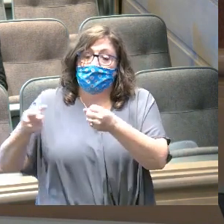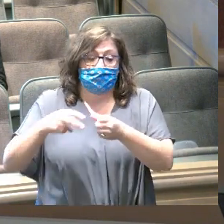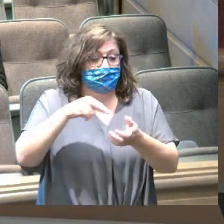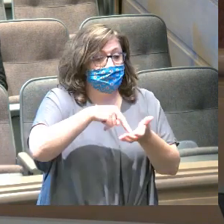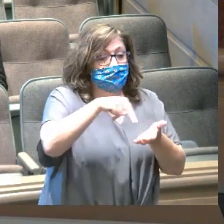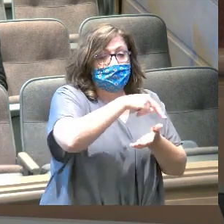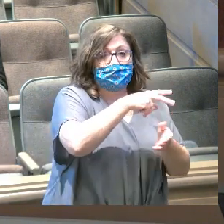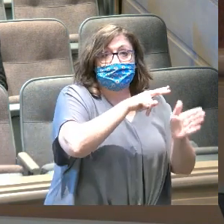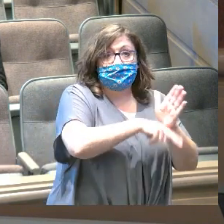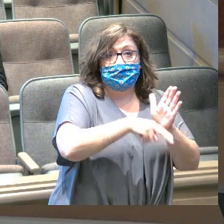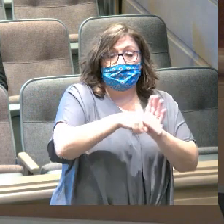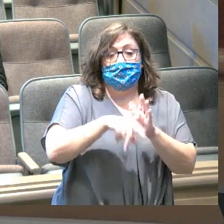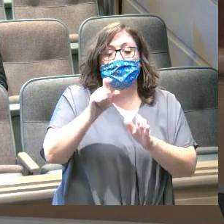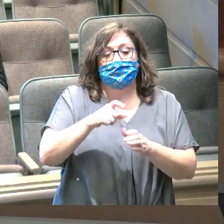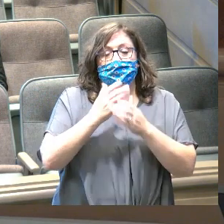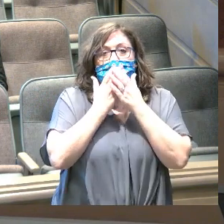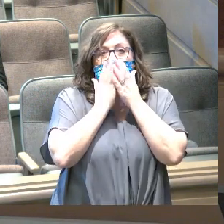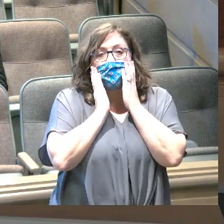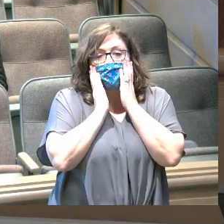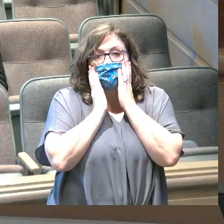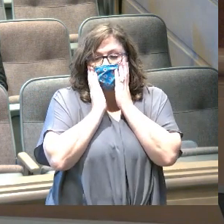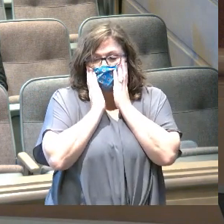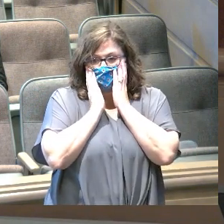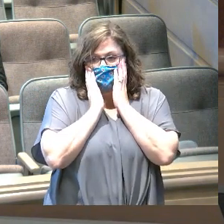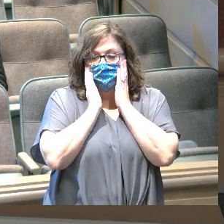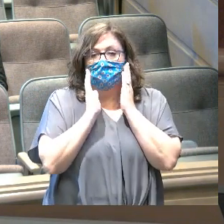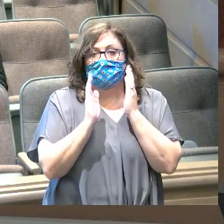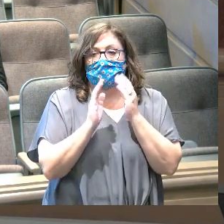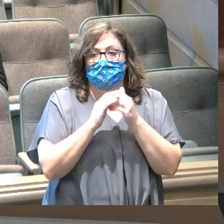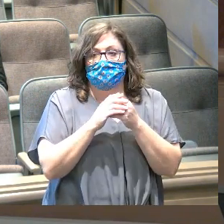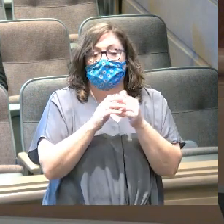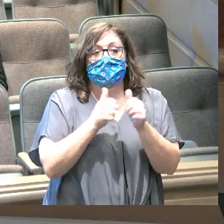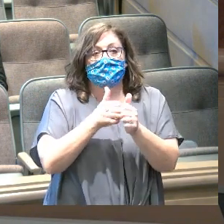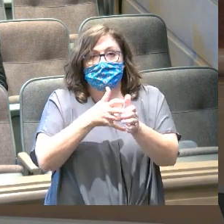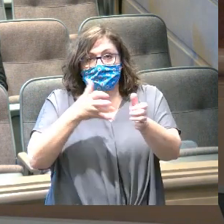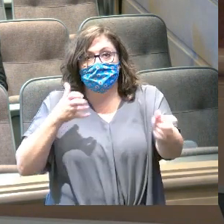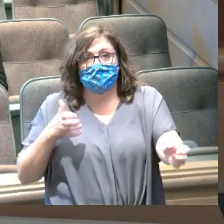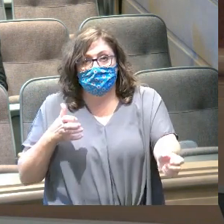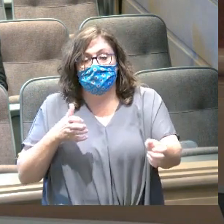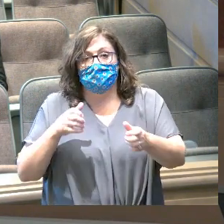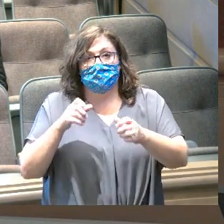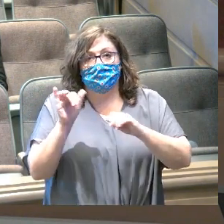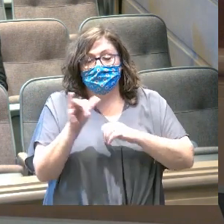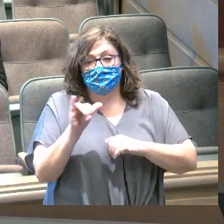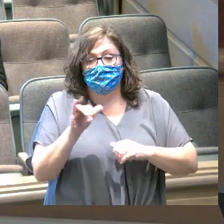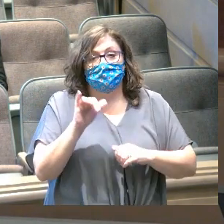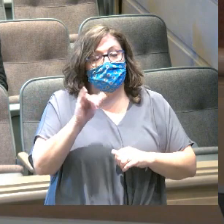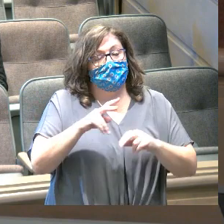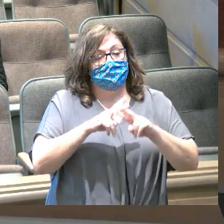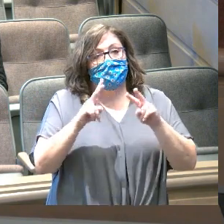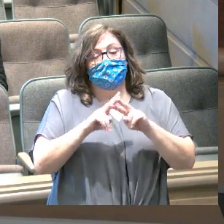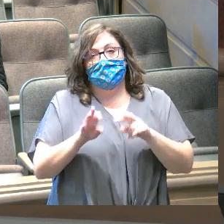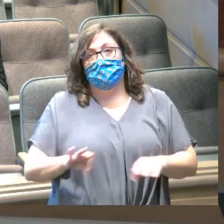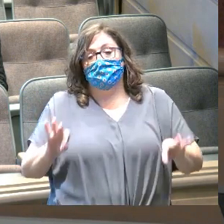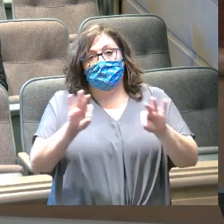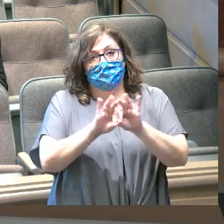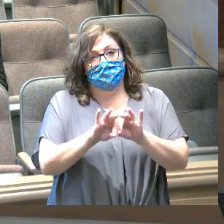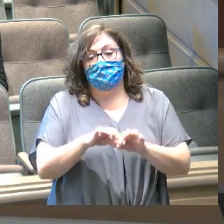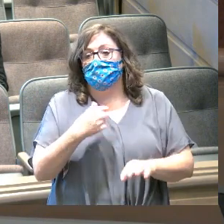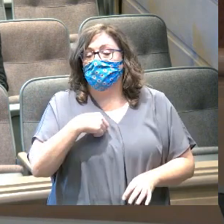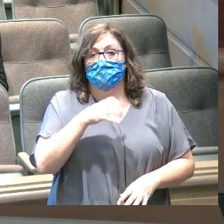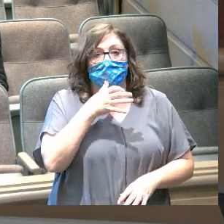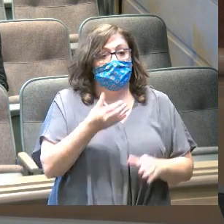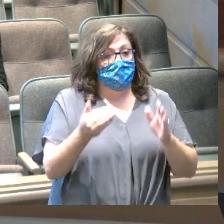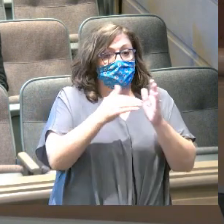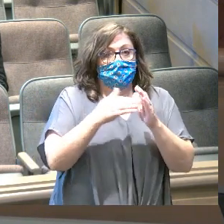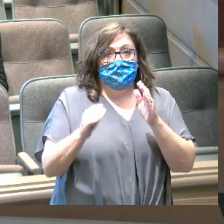you need to mask up and you need to stay this practice social distancing. That's going to be very important. We don't, as they said earlier, we do not want to have a